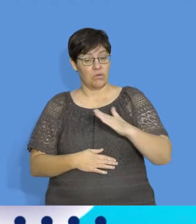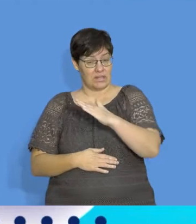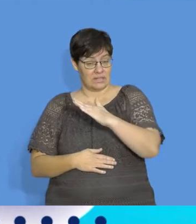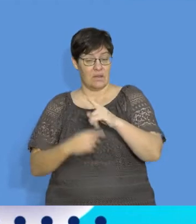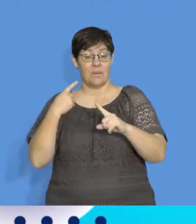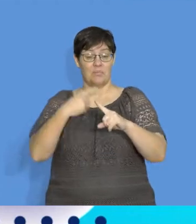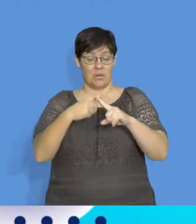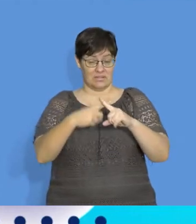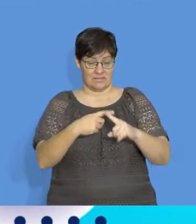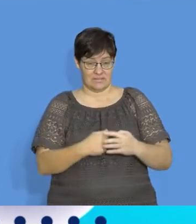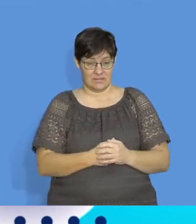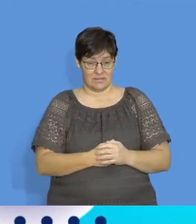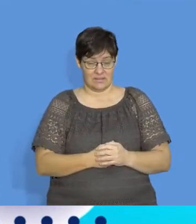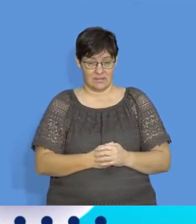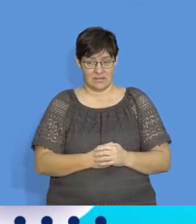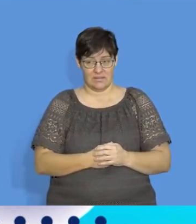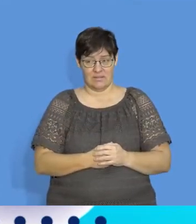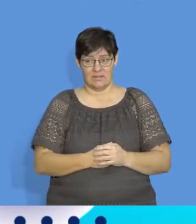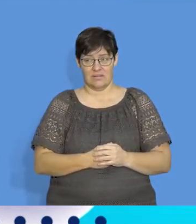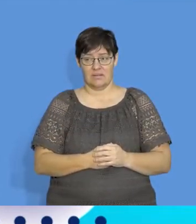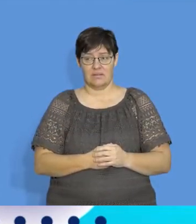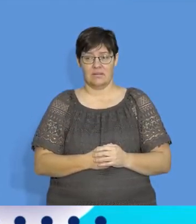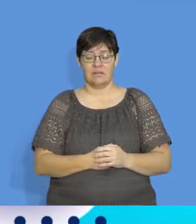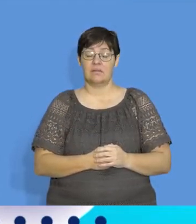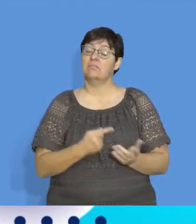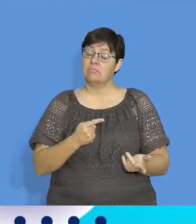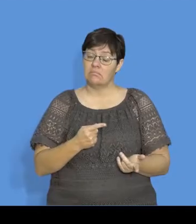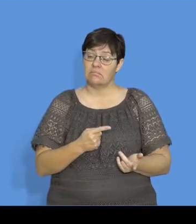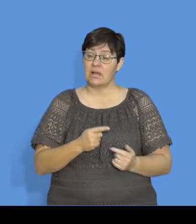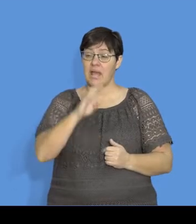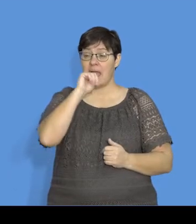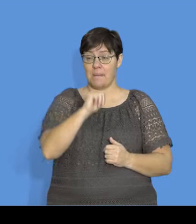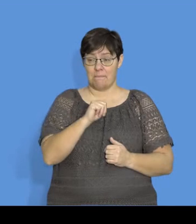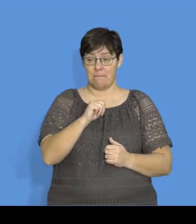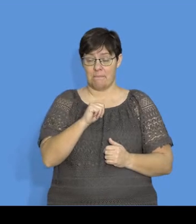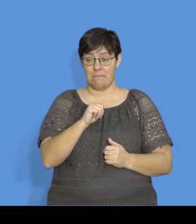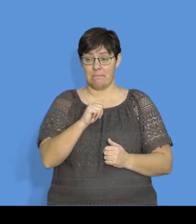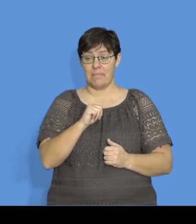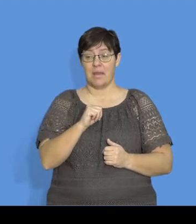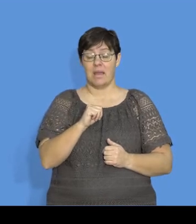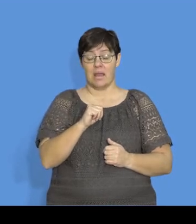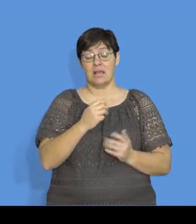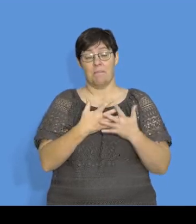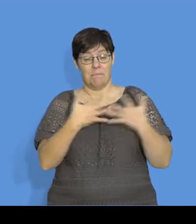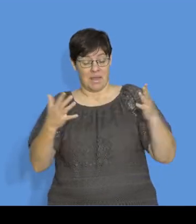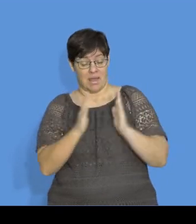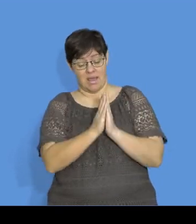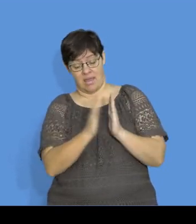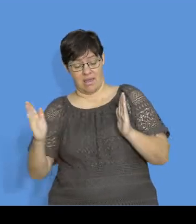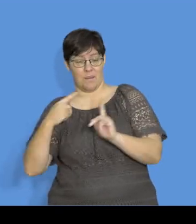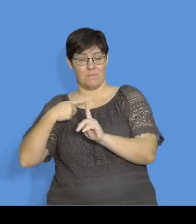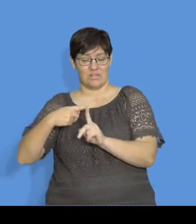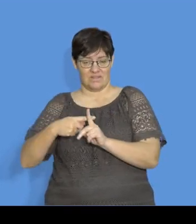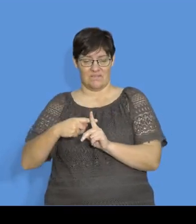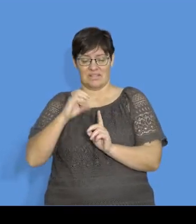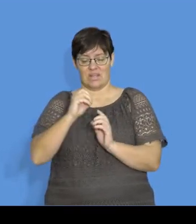is positive, your line is going up. If m is bigger than 0, positive,